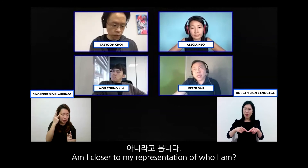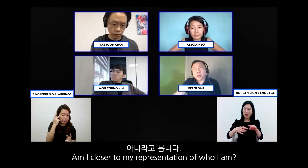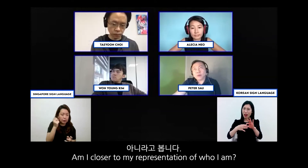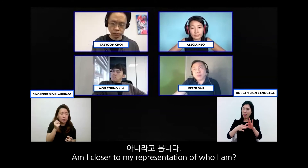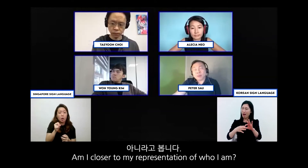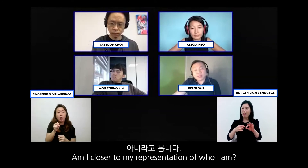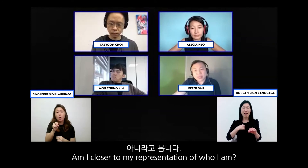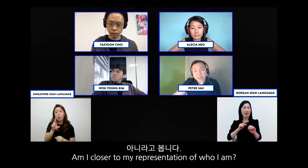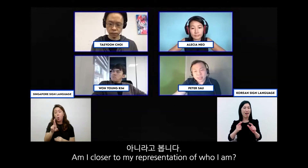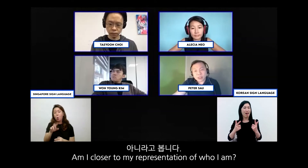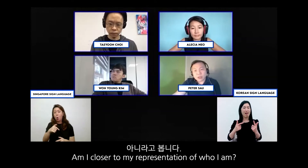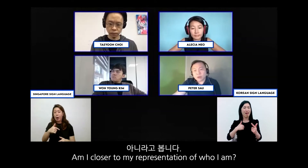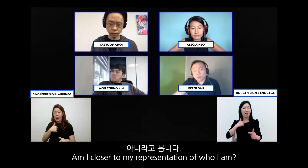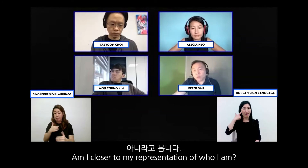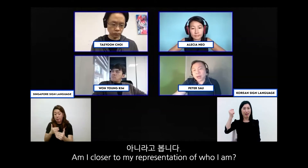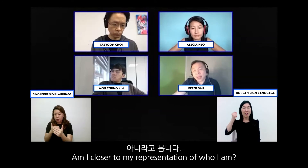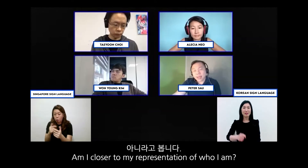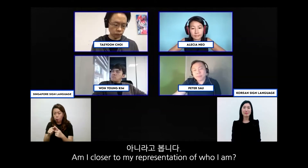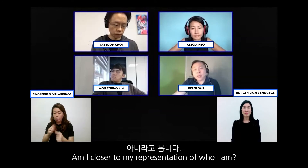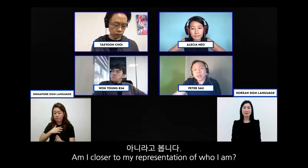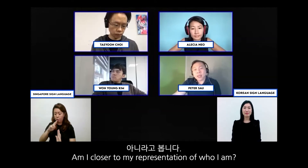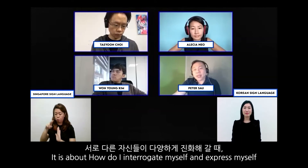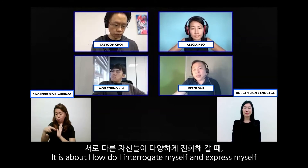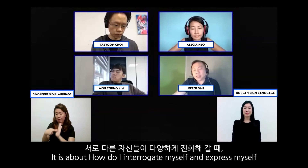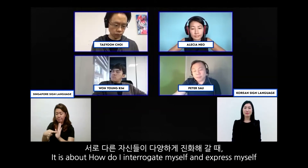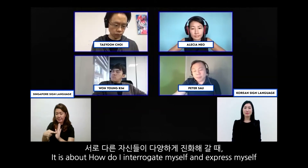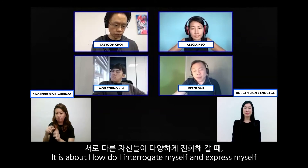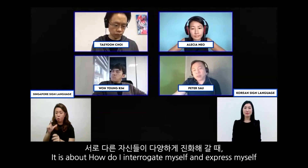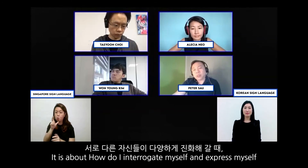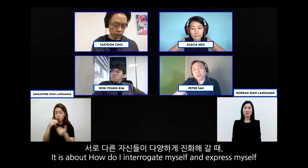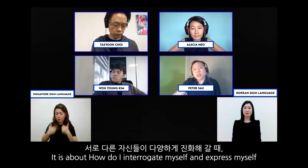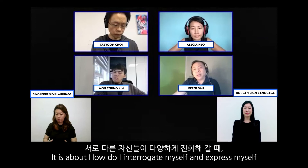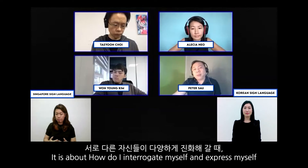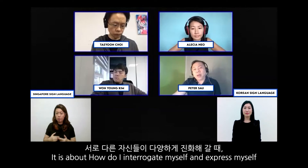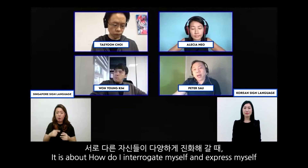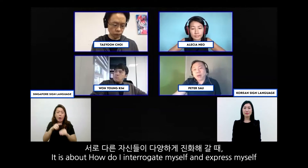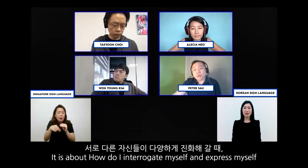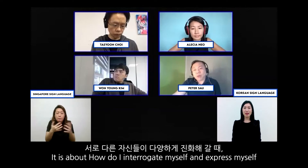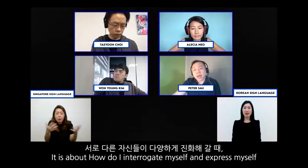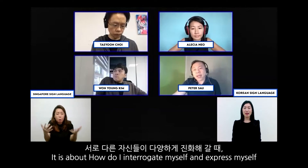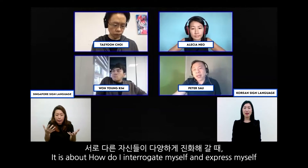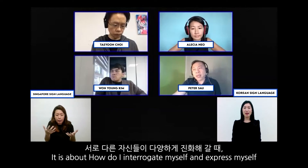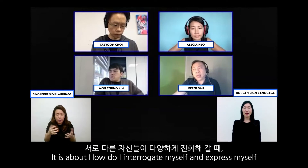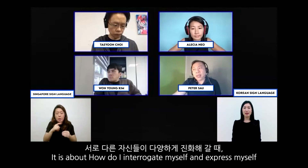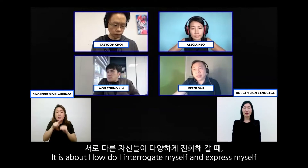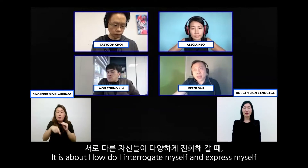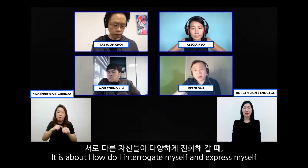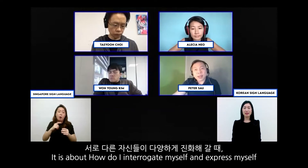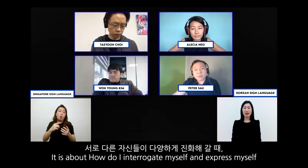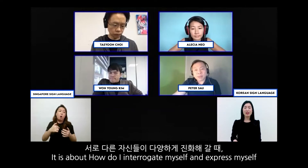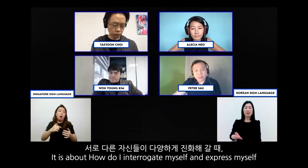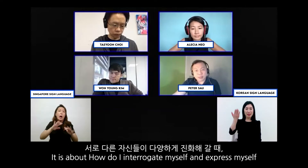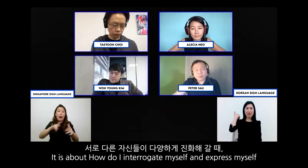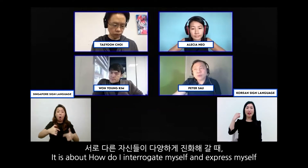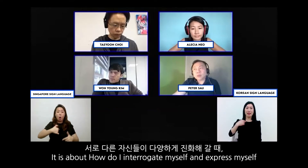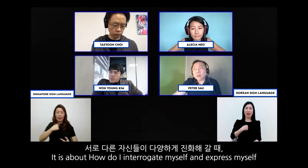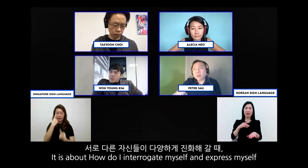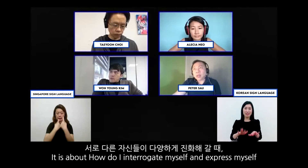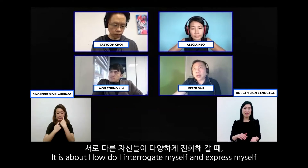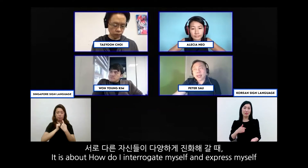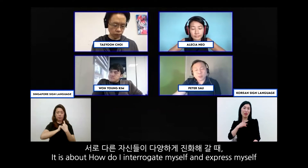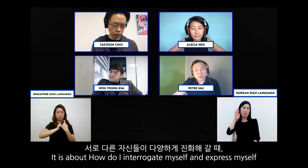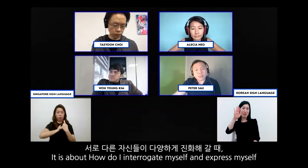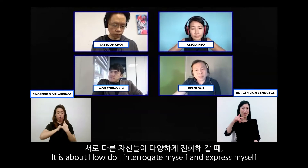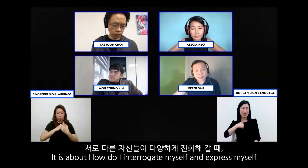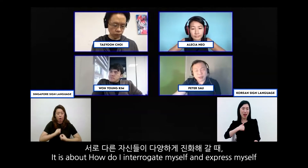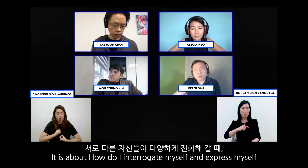my representation of who I am? It is about how do I interrogate myself